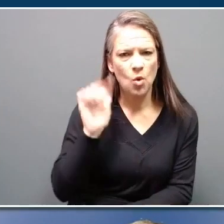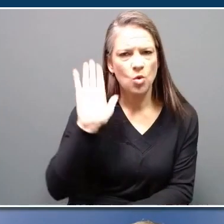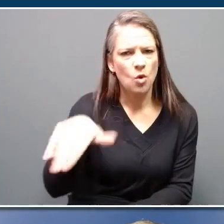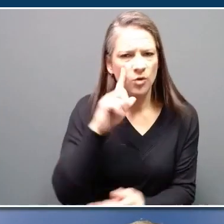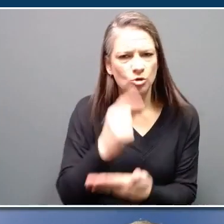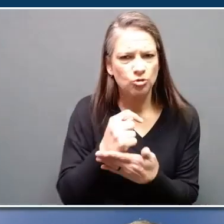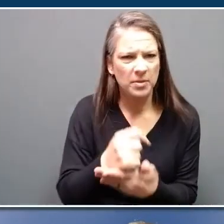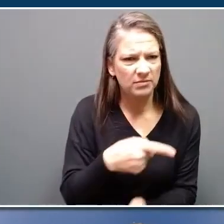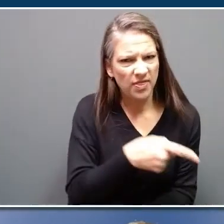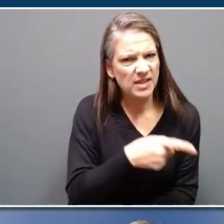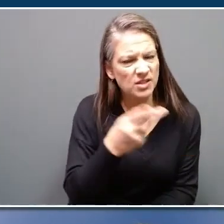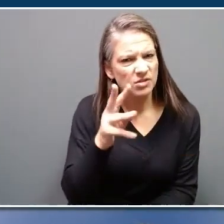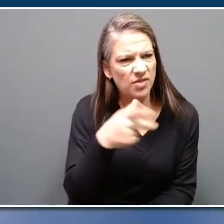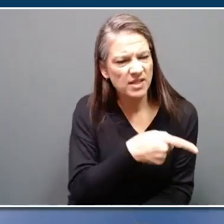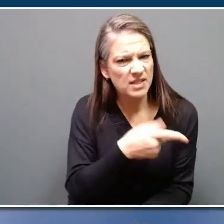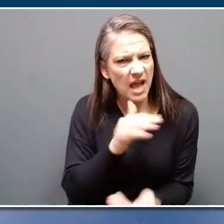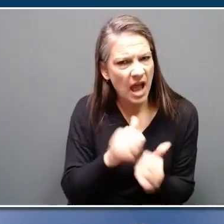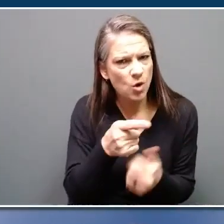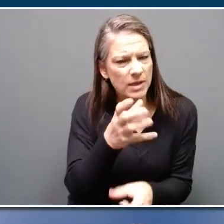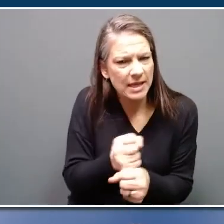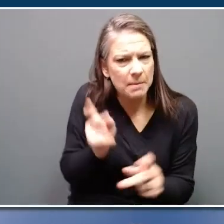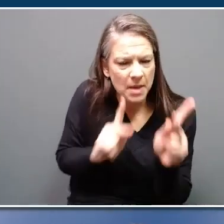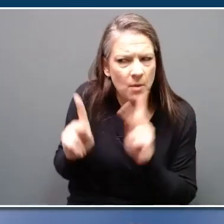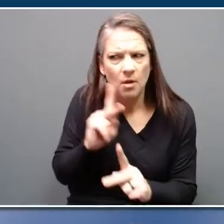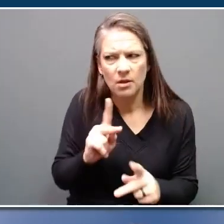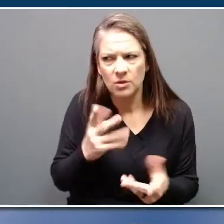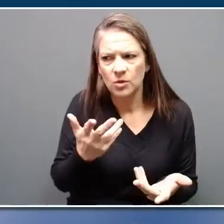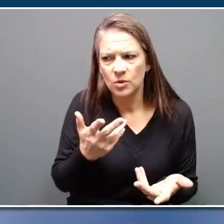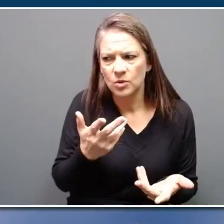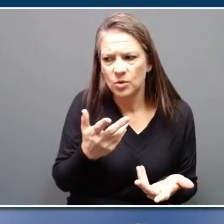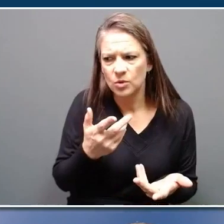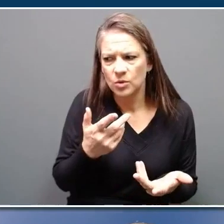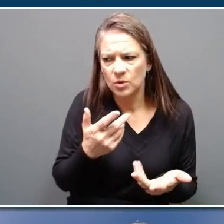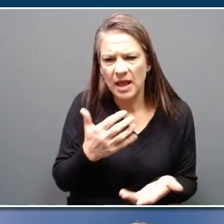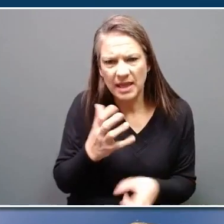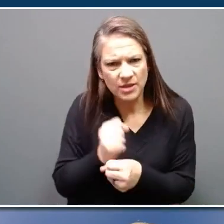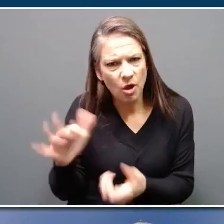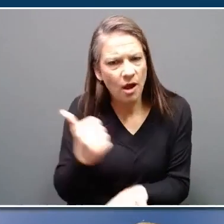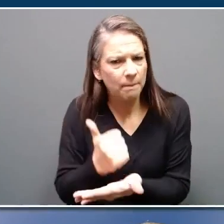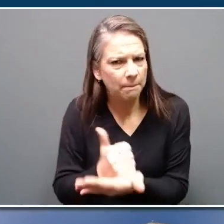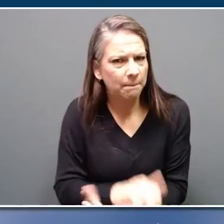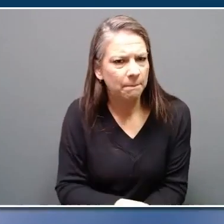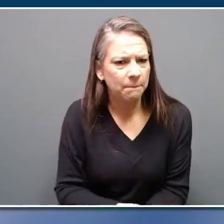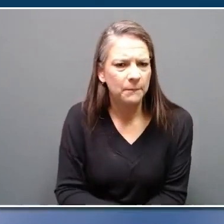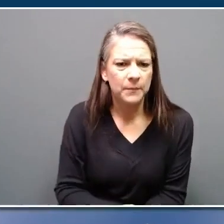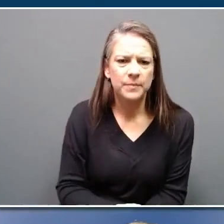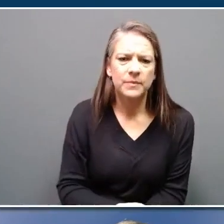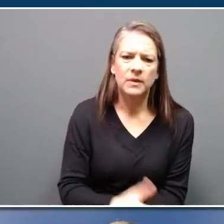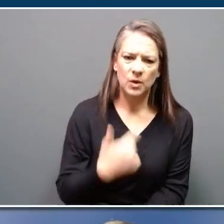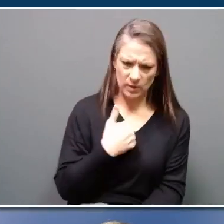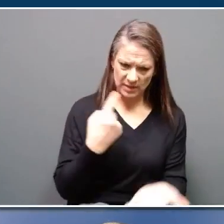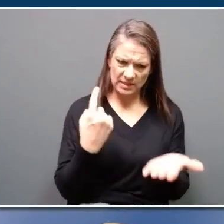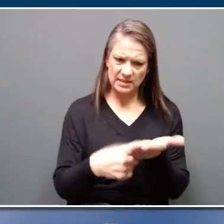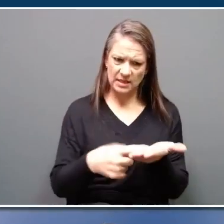is the way that you try to get people that help that they need. Remember, we talked about how our